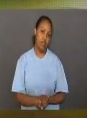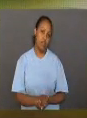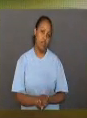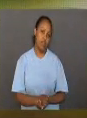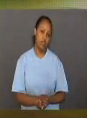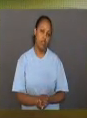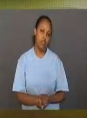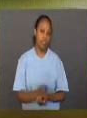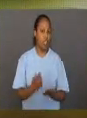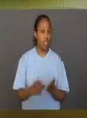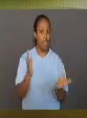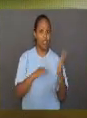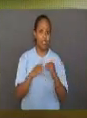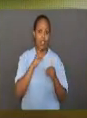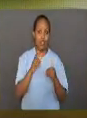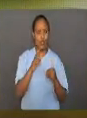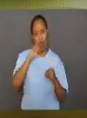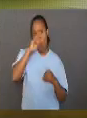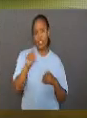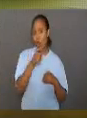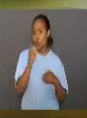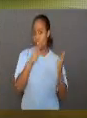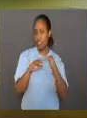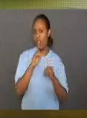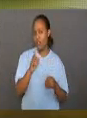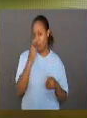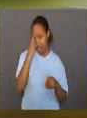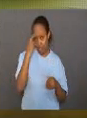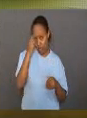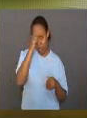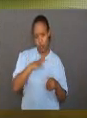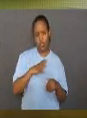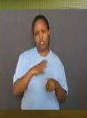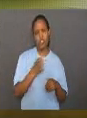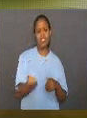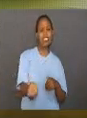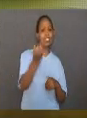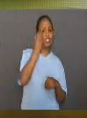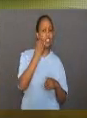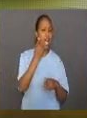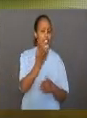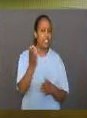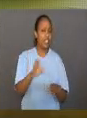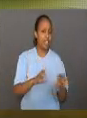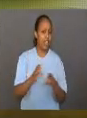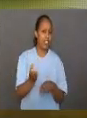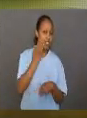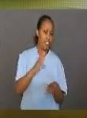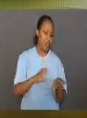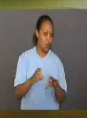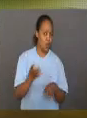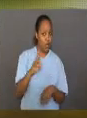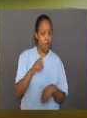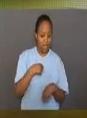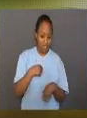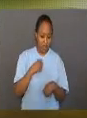It can be difficult to be courageous when people are influencing you to do things that you do